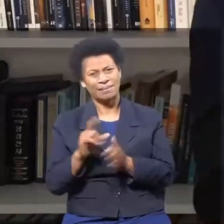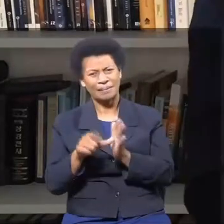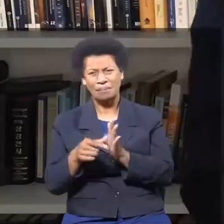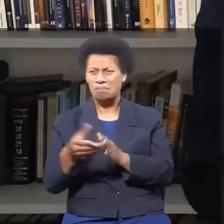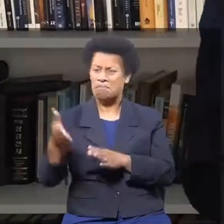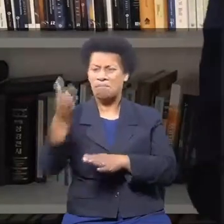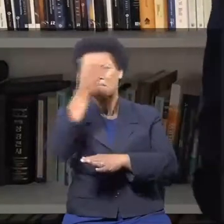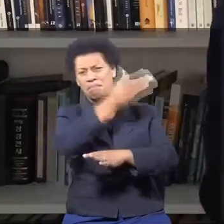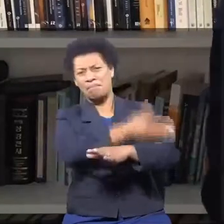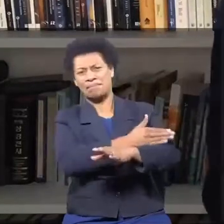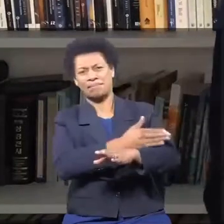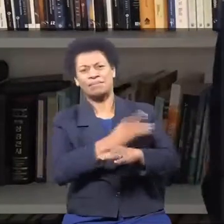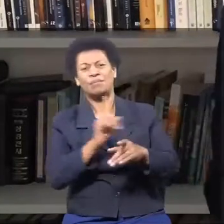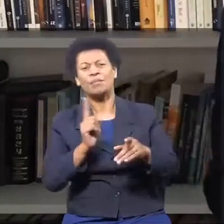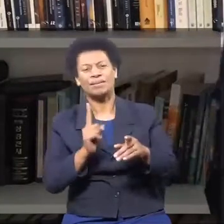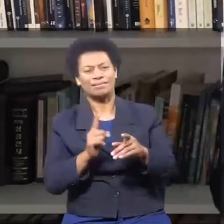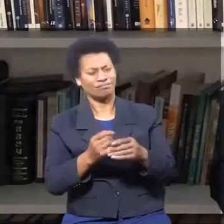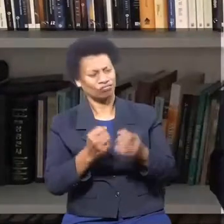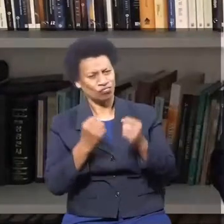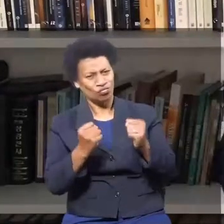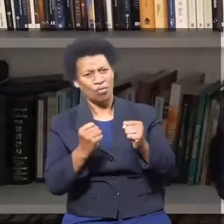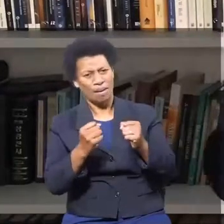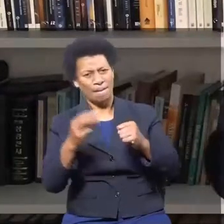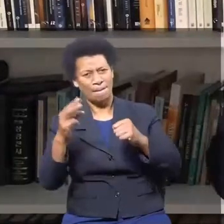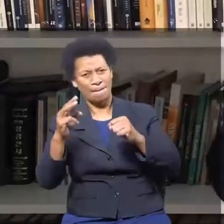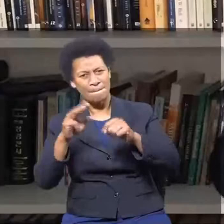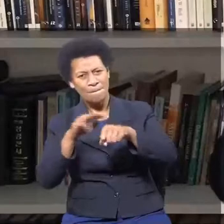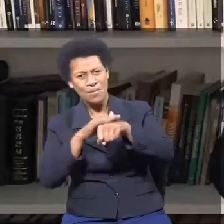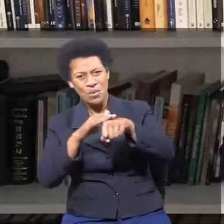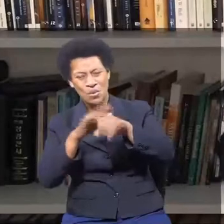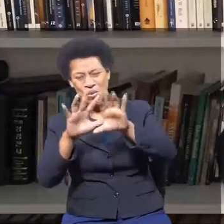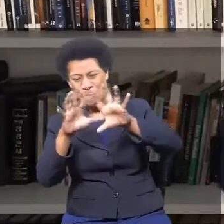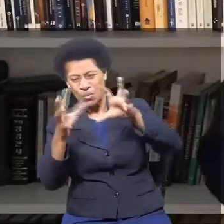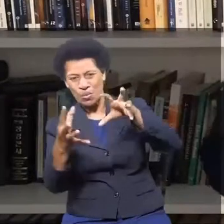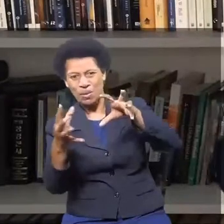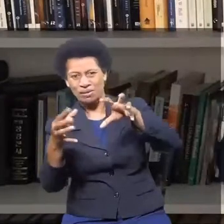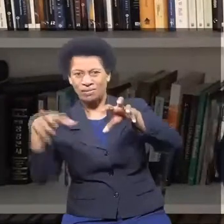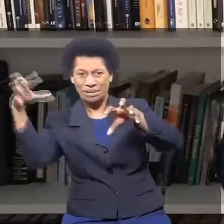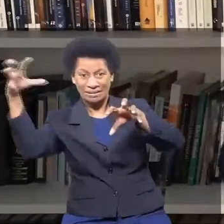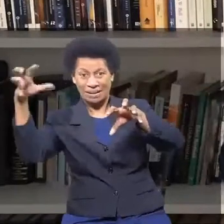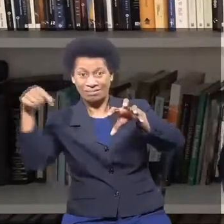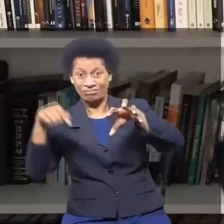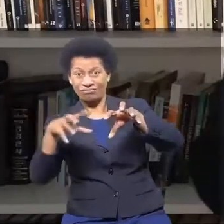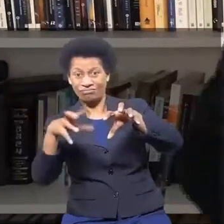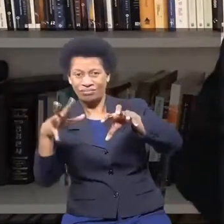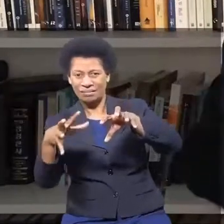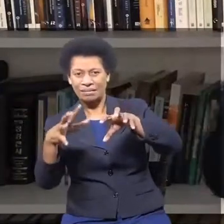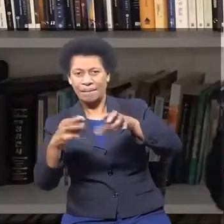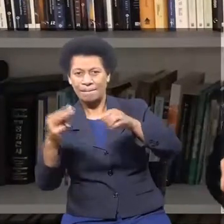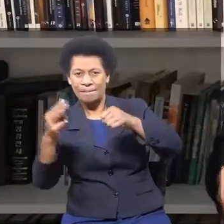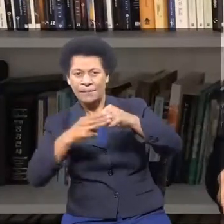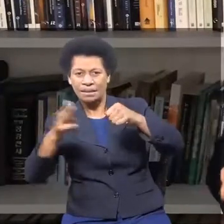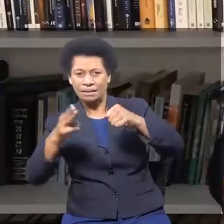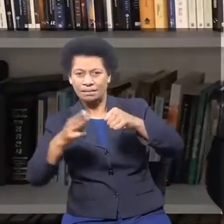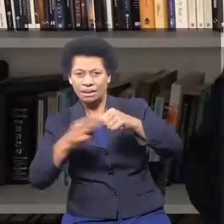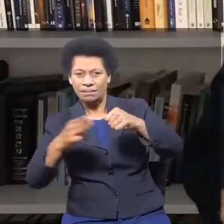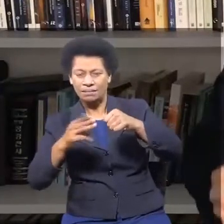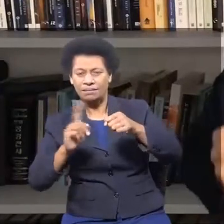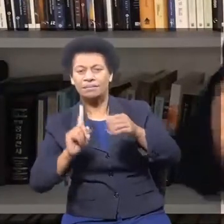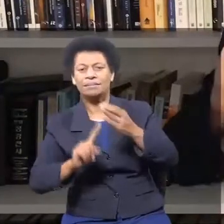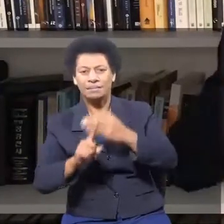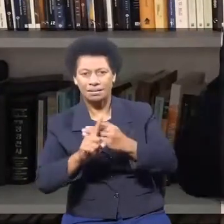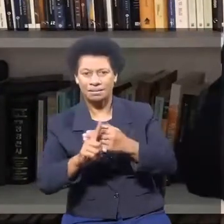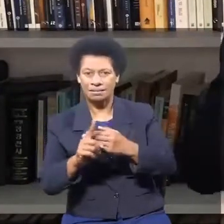you go back in time, would have been increasing. And once we reach about 10,000 years ago, the strength of the magnetic